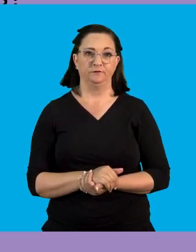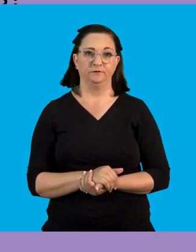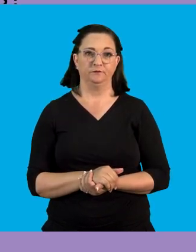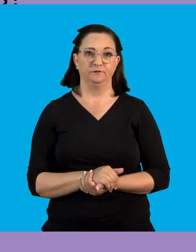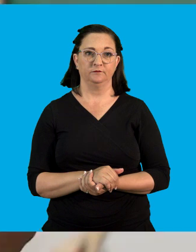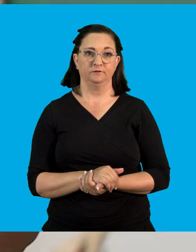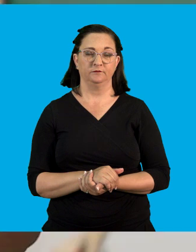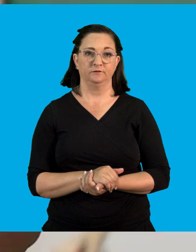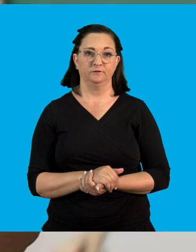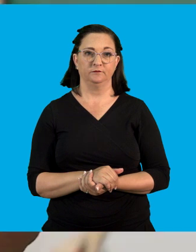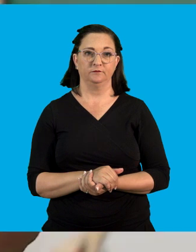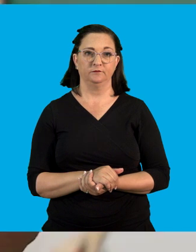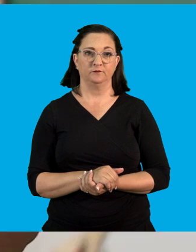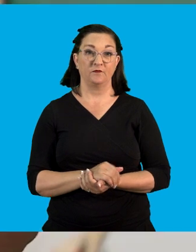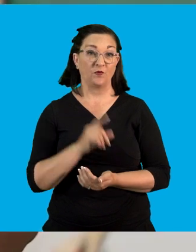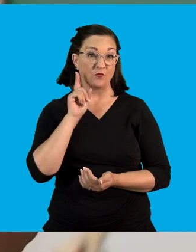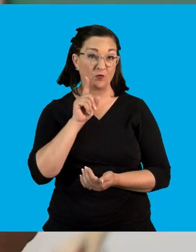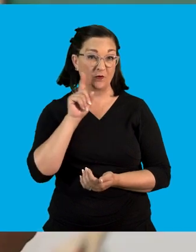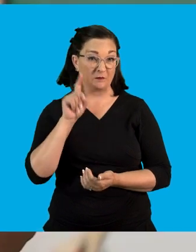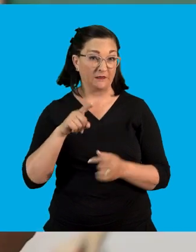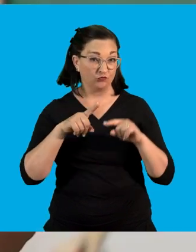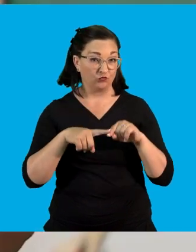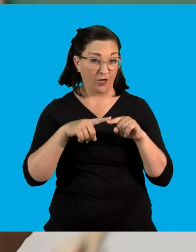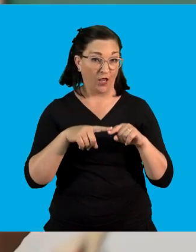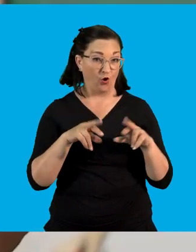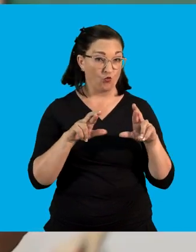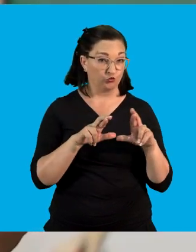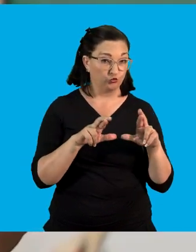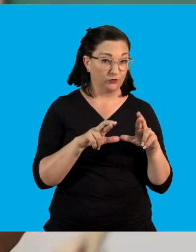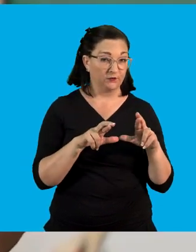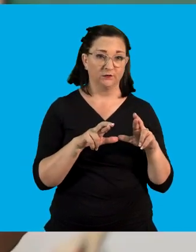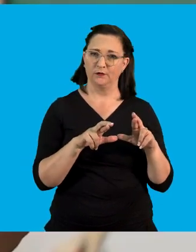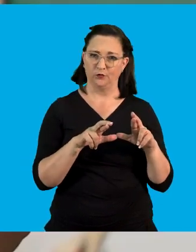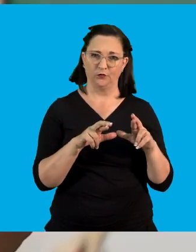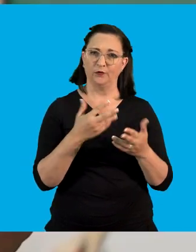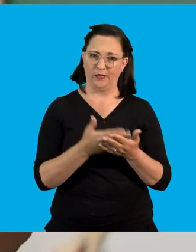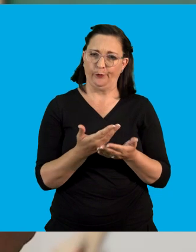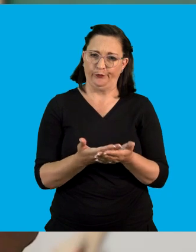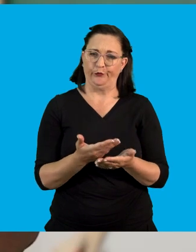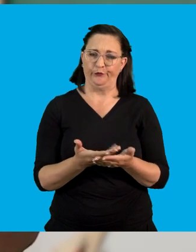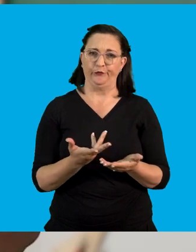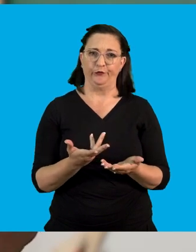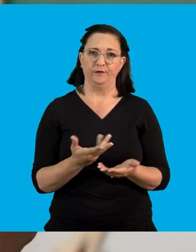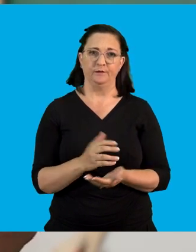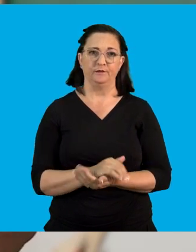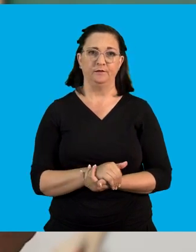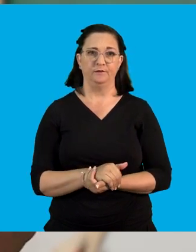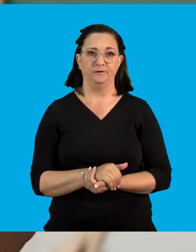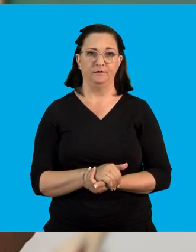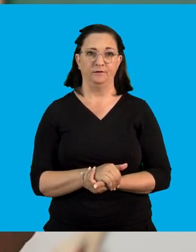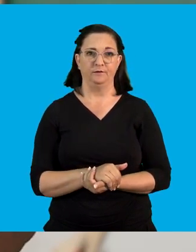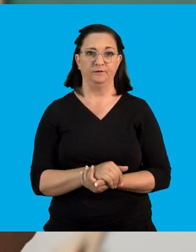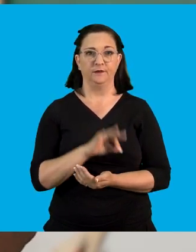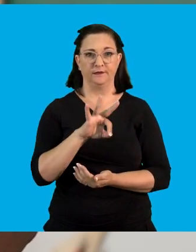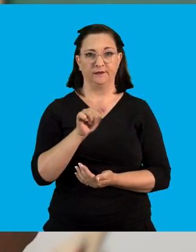However, you don't always have to rely only on the ruler, because we need to prove that these angles